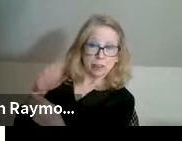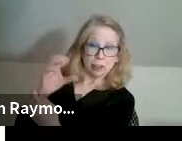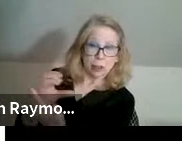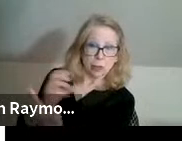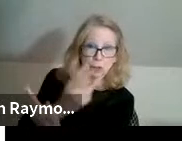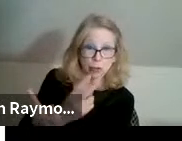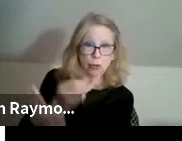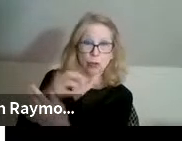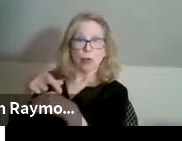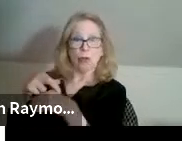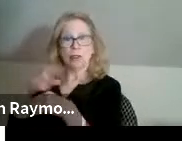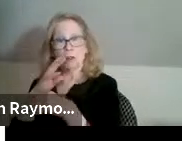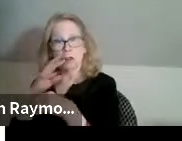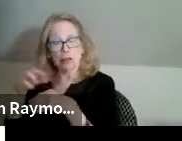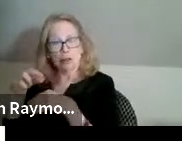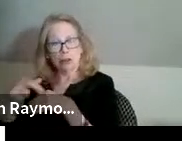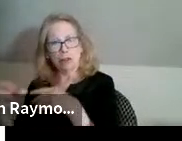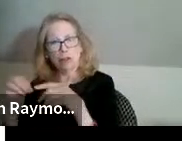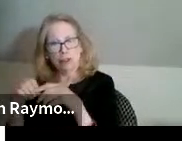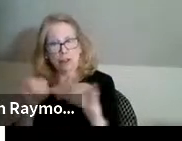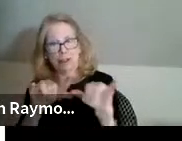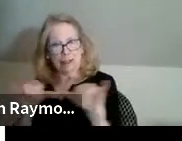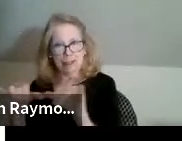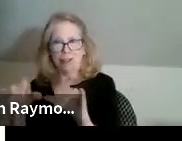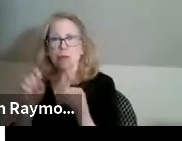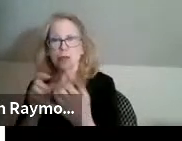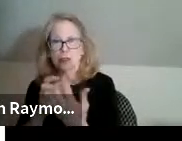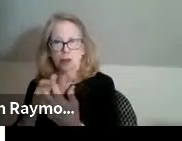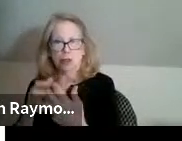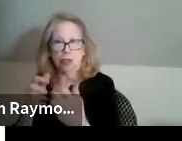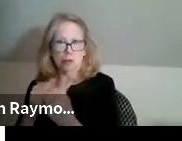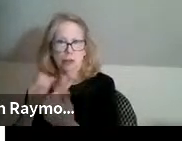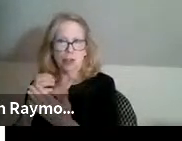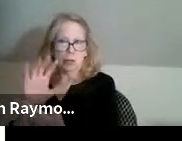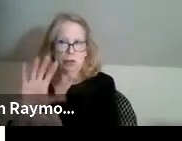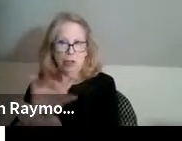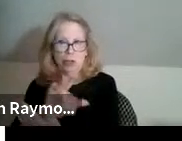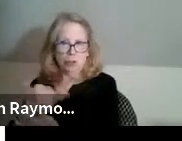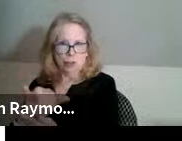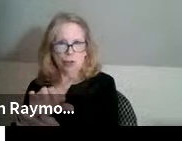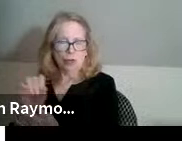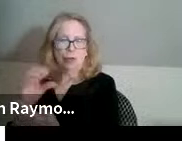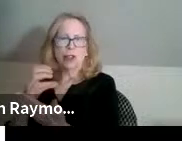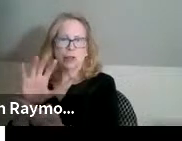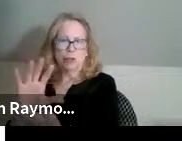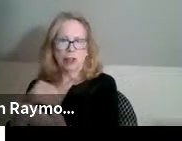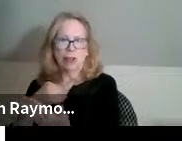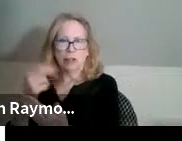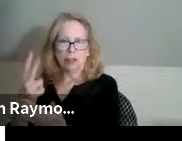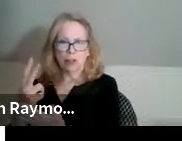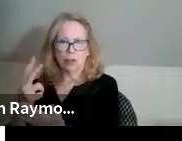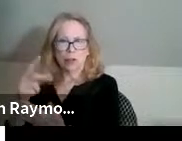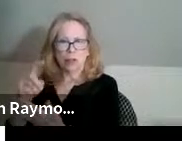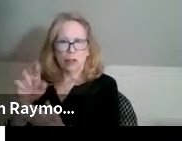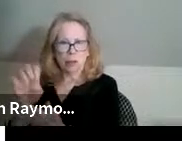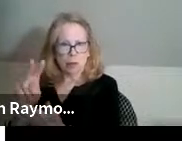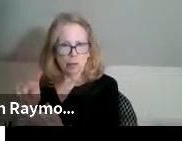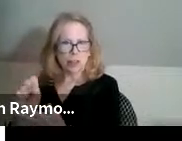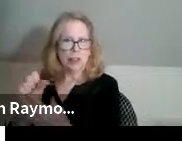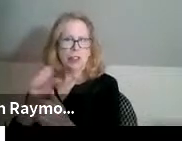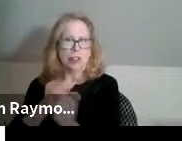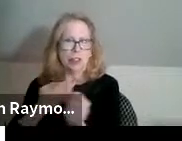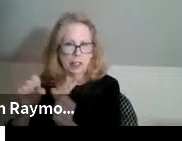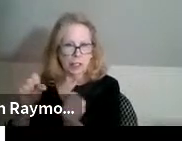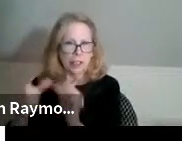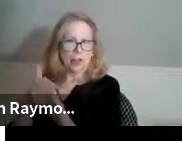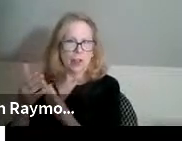otherwise referenced in the standards, it must comply with Chapter 5. Chapter 5 has 3 provisions: interoperability with